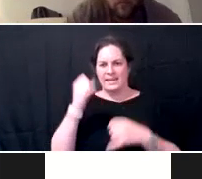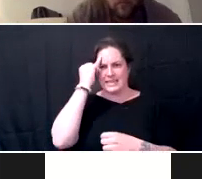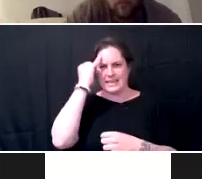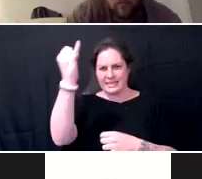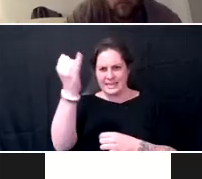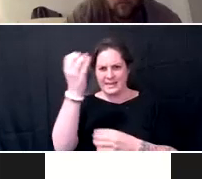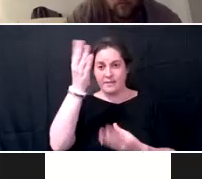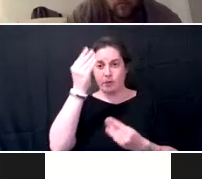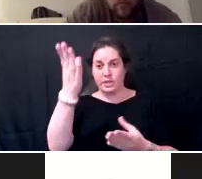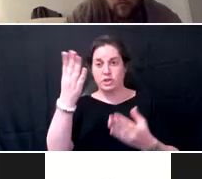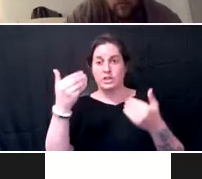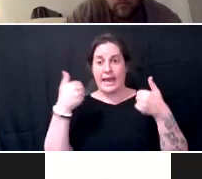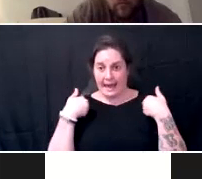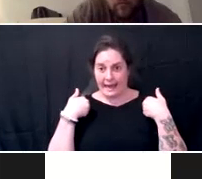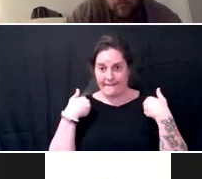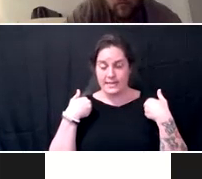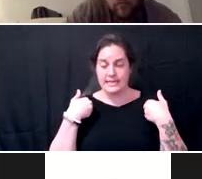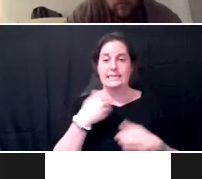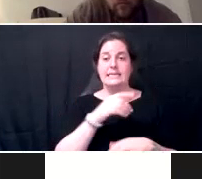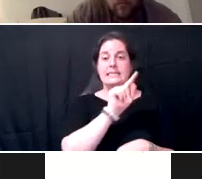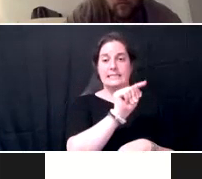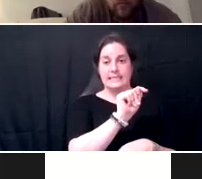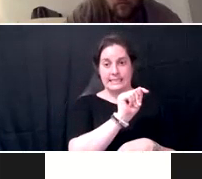us. T equals, in this case,